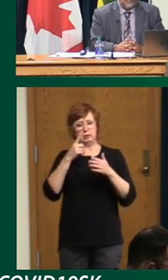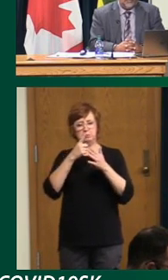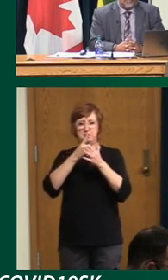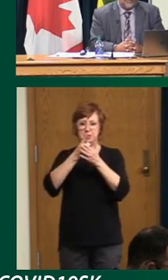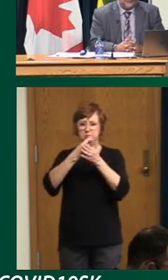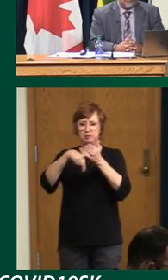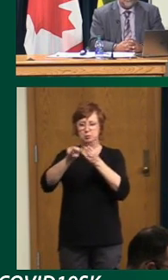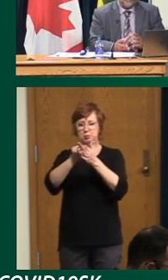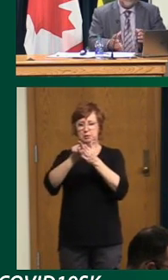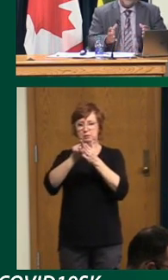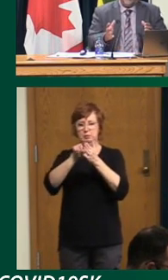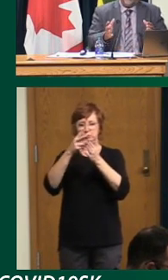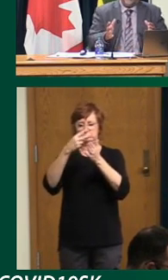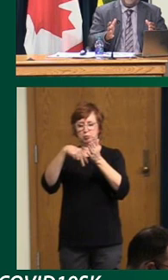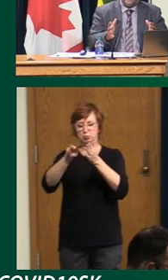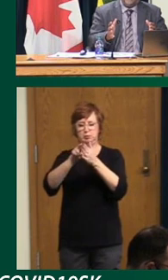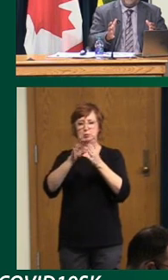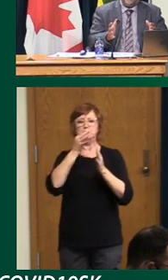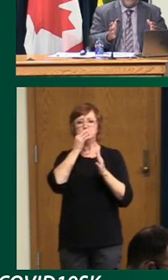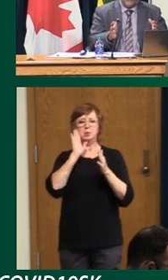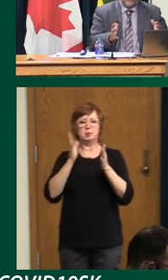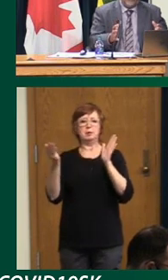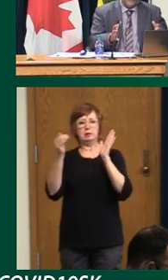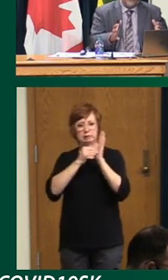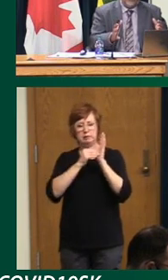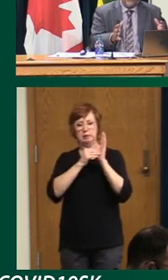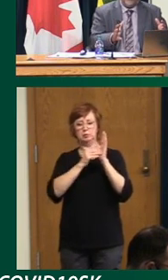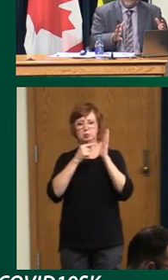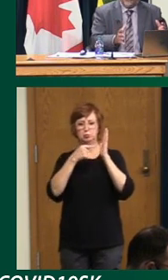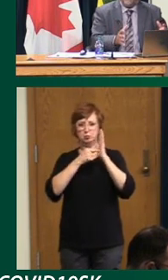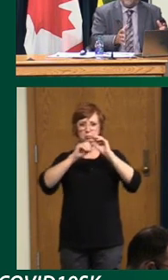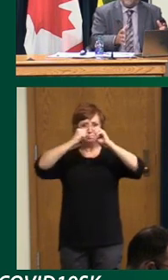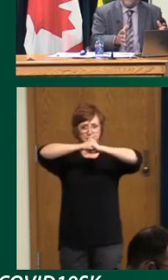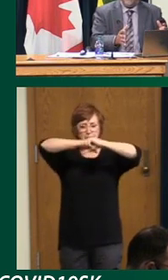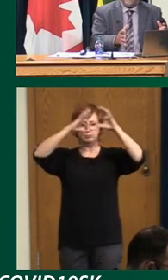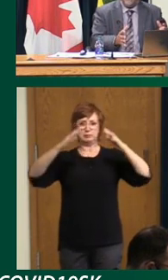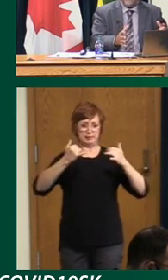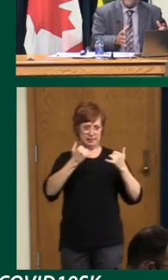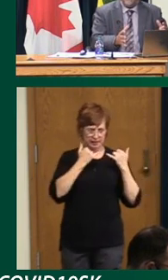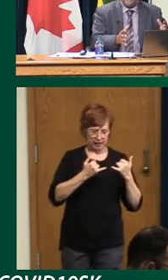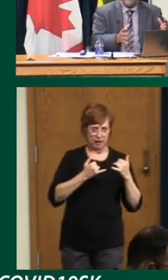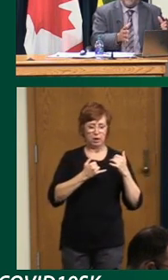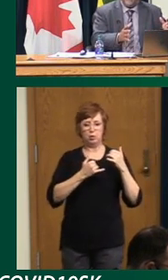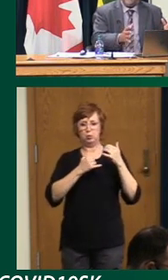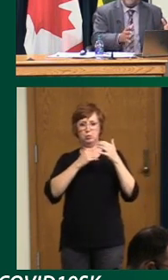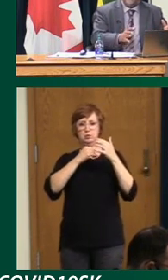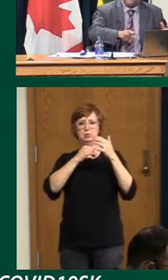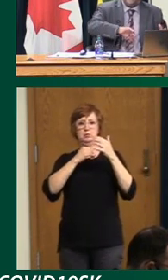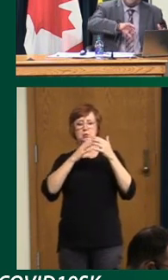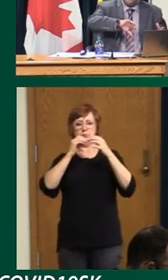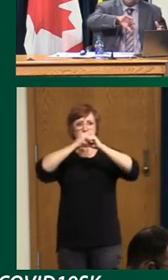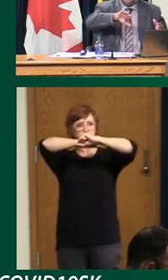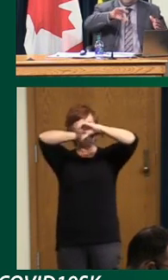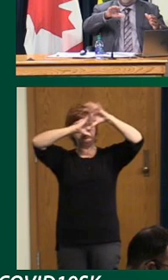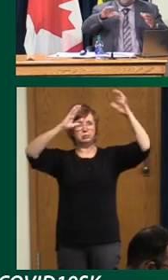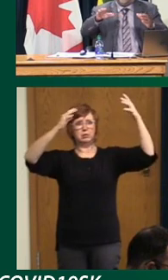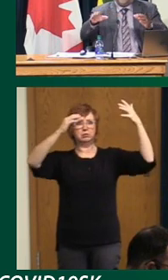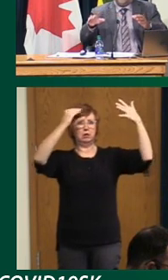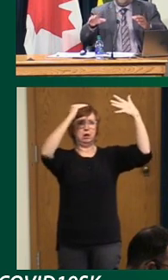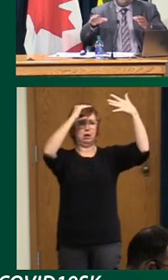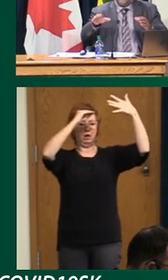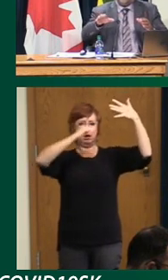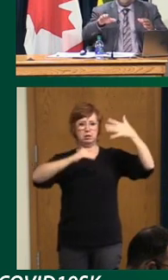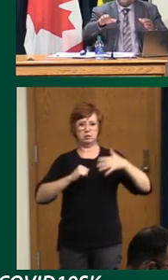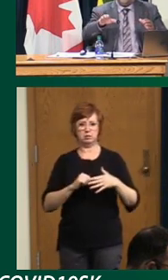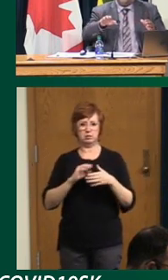this data again, showing that with all the measures we're taking place, where are we now with the optimistic scenario? Because the higher we go the longer